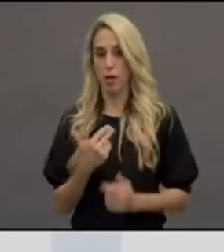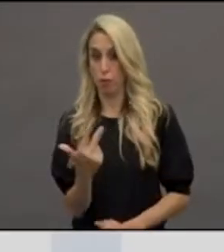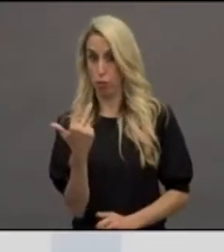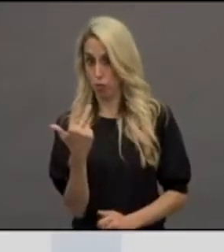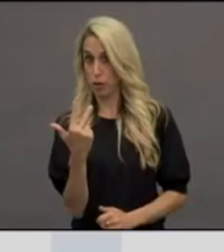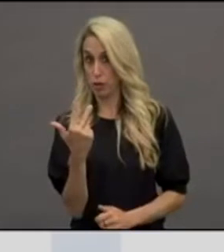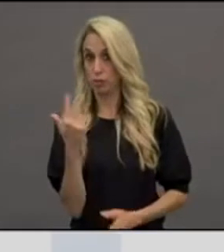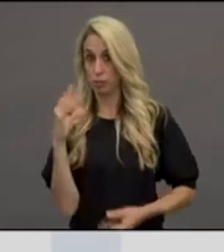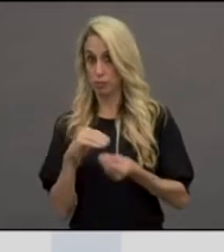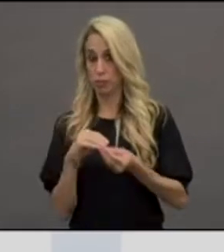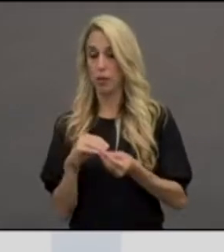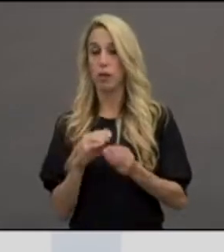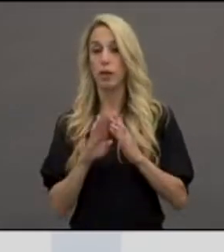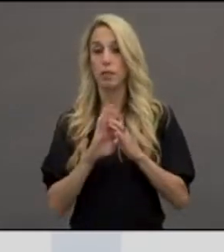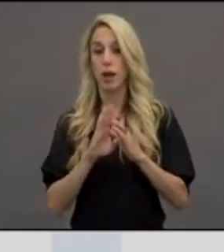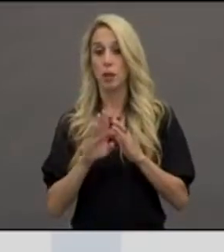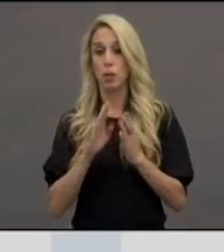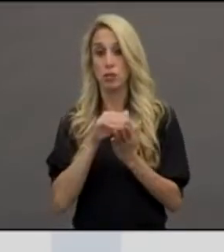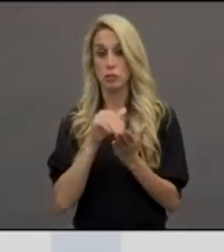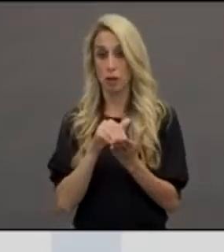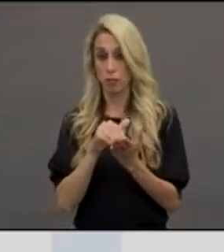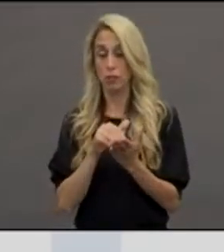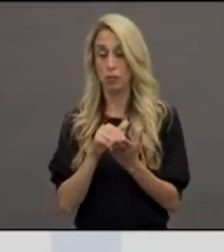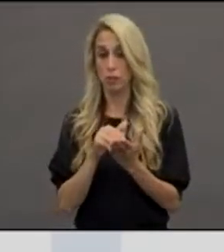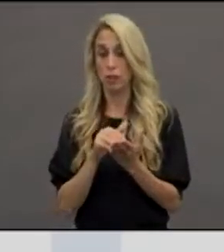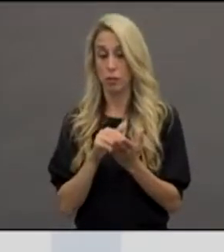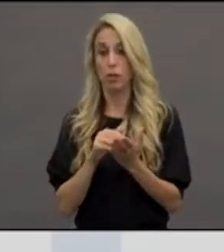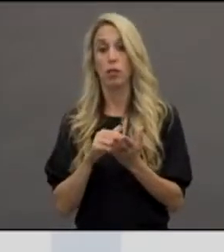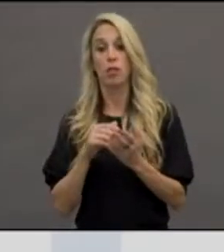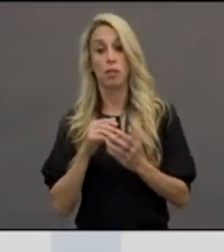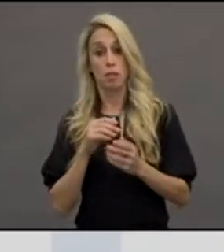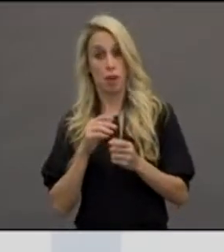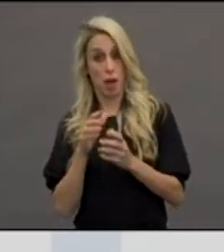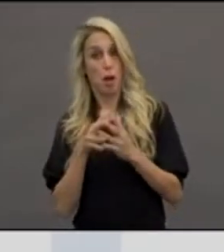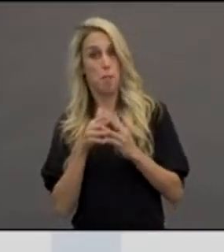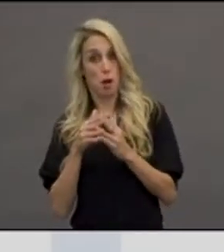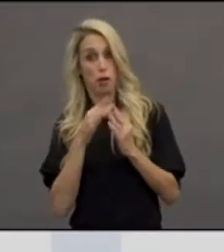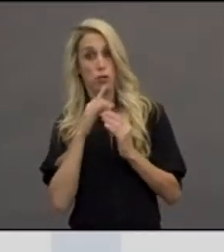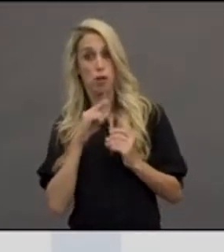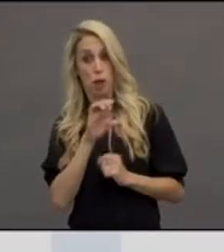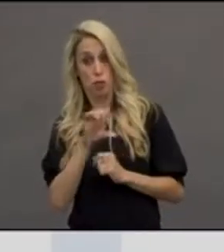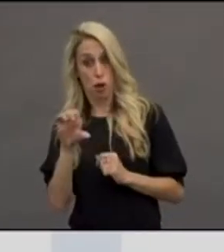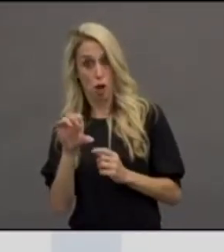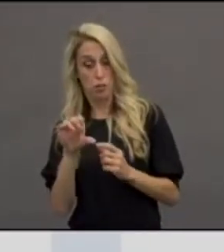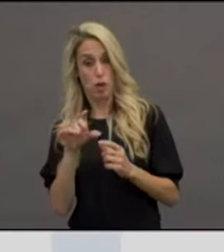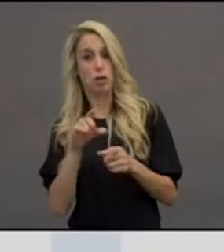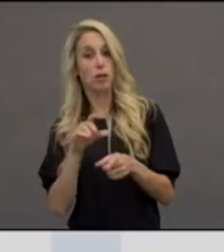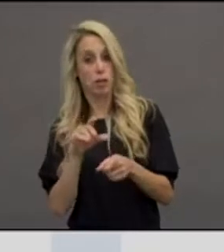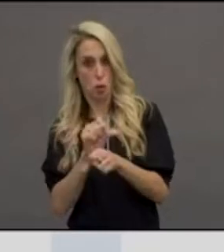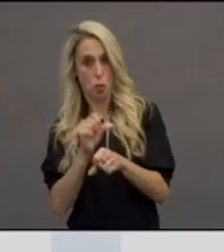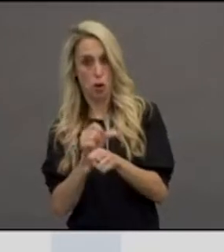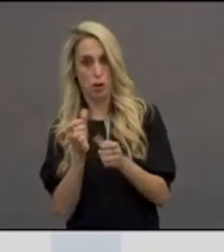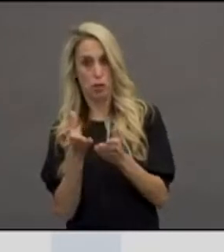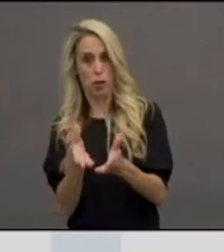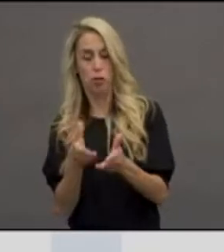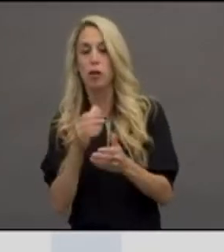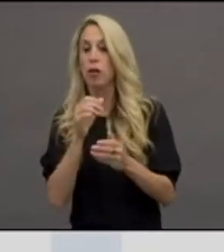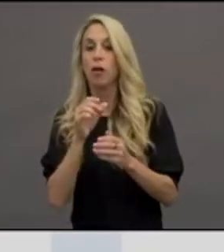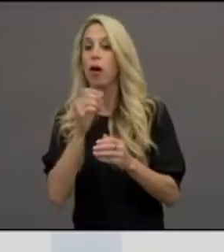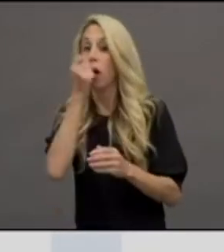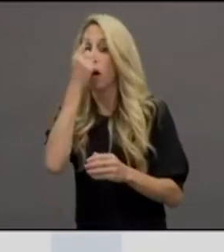centers, evacuation centers that are being worked by the American Red Cross. Now, these are not